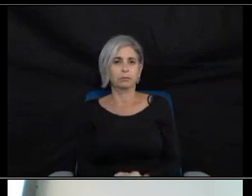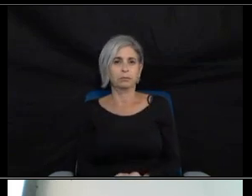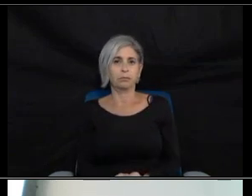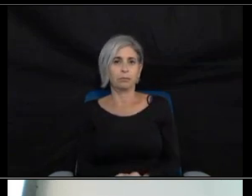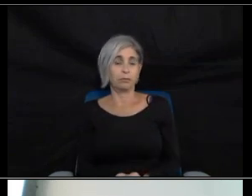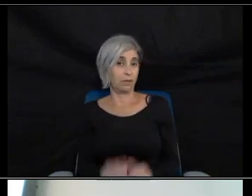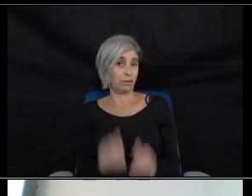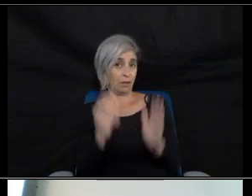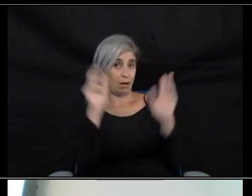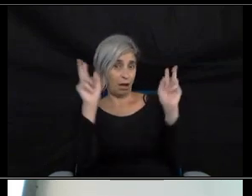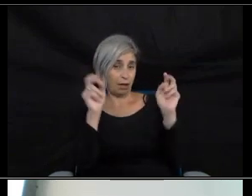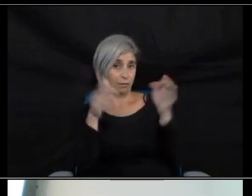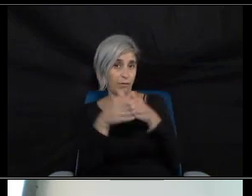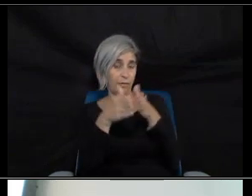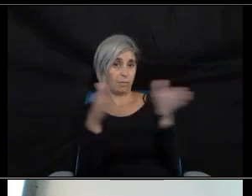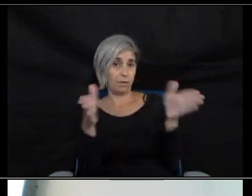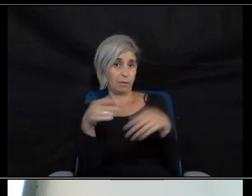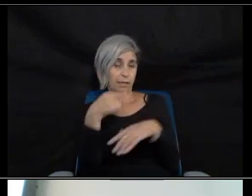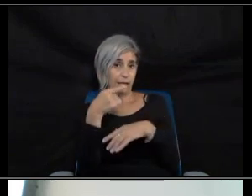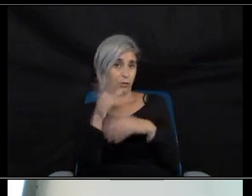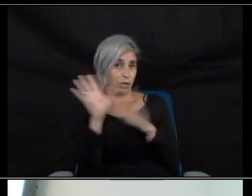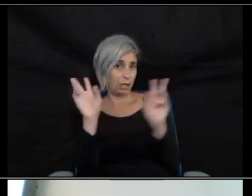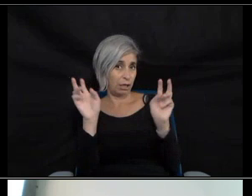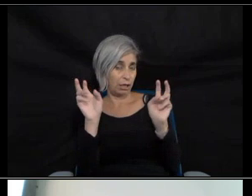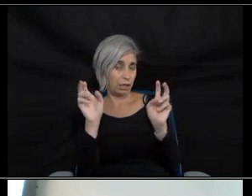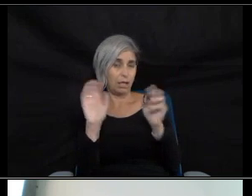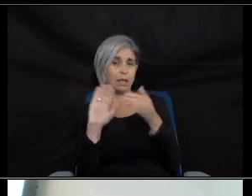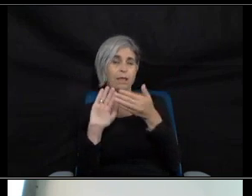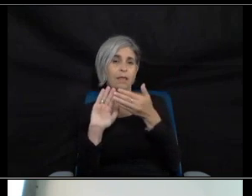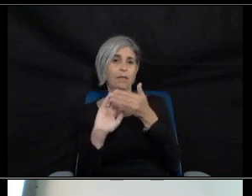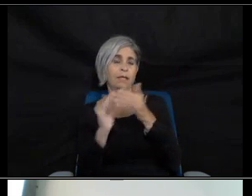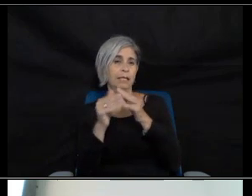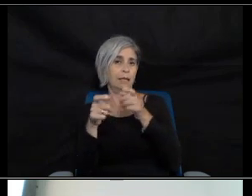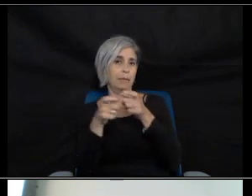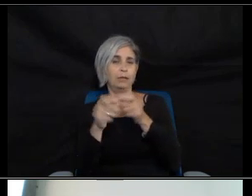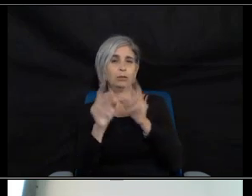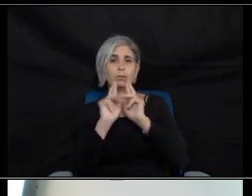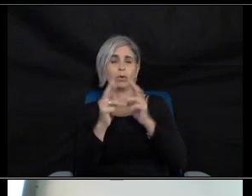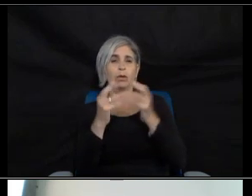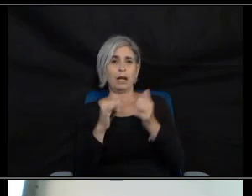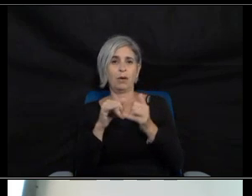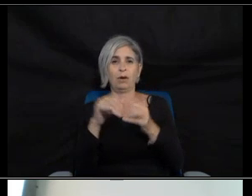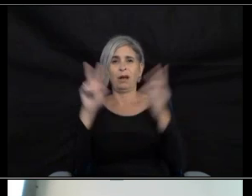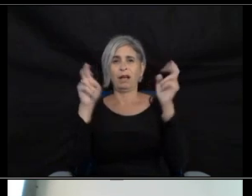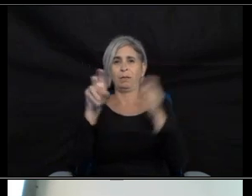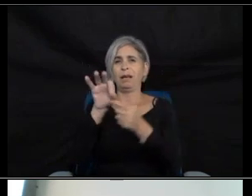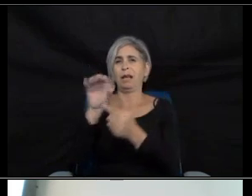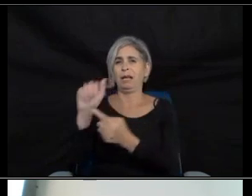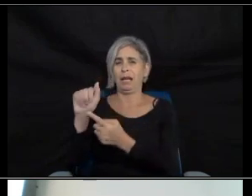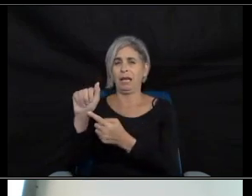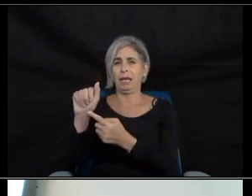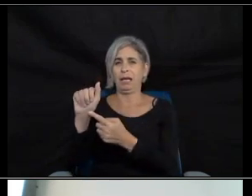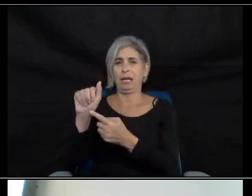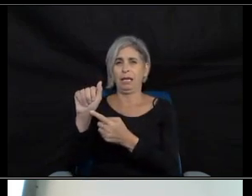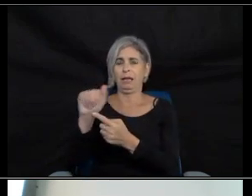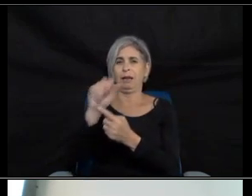There are no items for public hearing. We will move on to the city manager's report. Item 9A, approved contribution